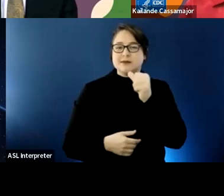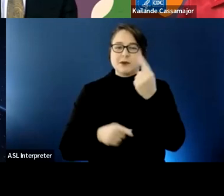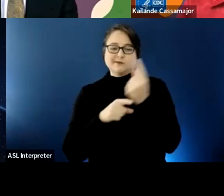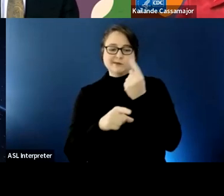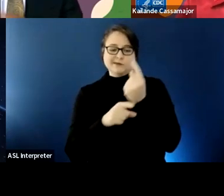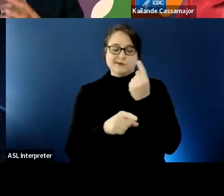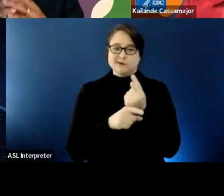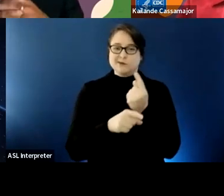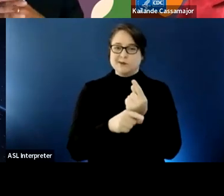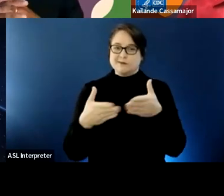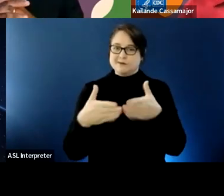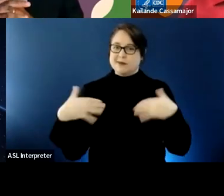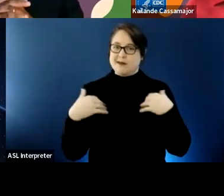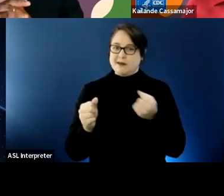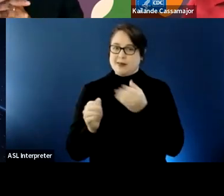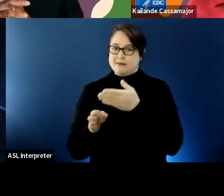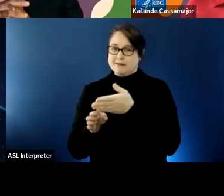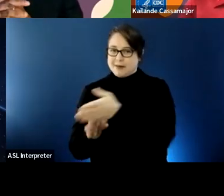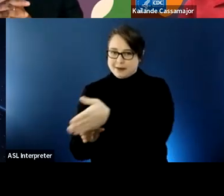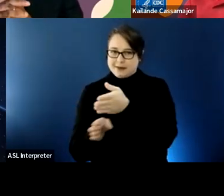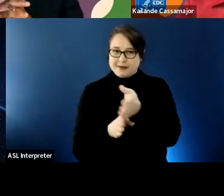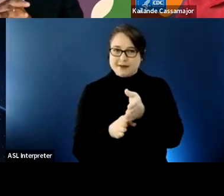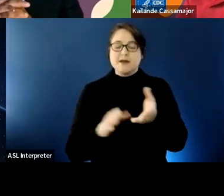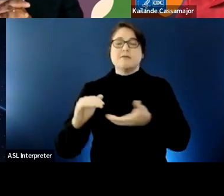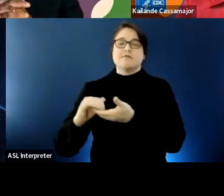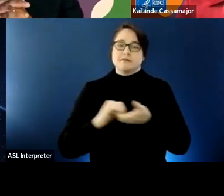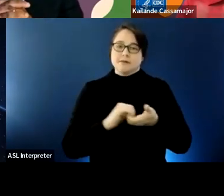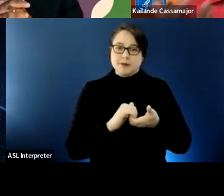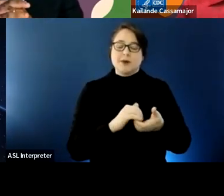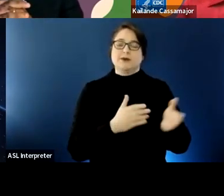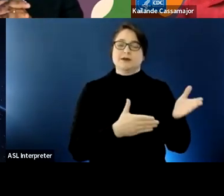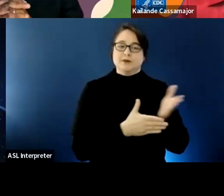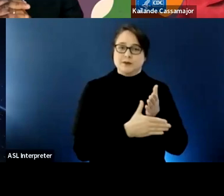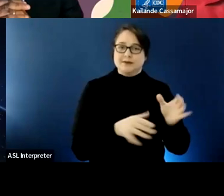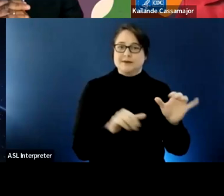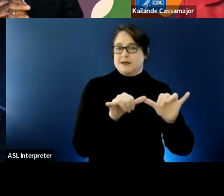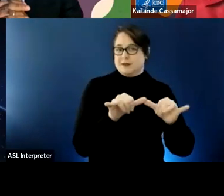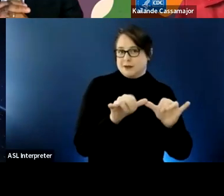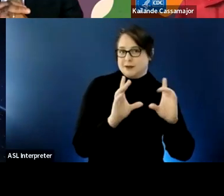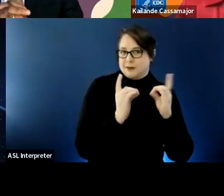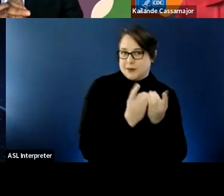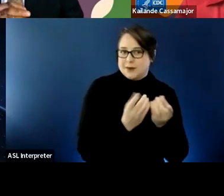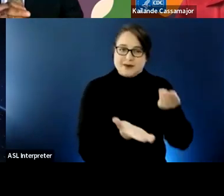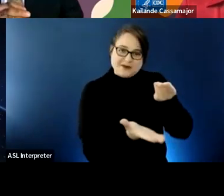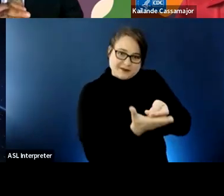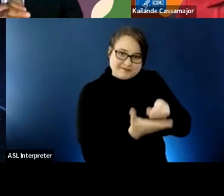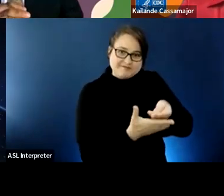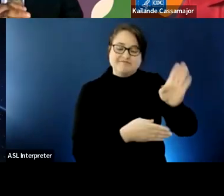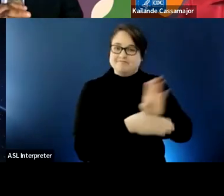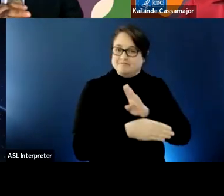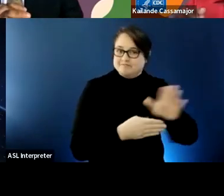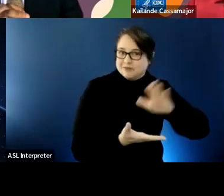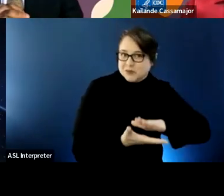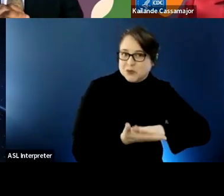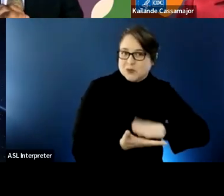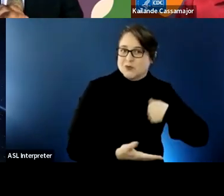like possible considerations for partnerships within the engineering departments at our schools, at the finance and business schools that we